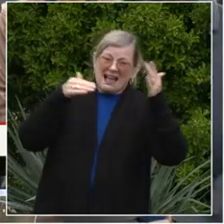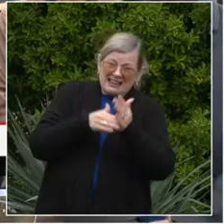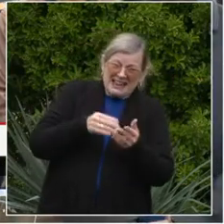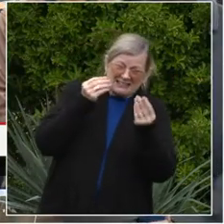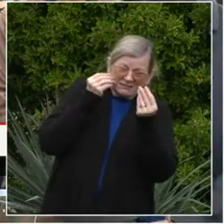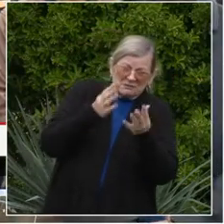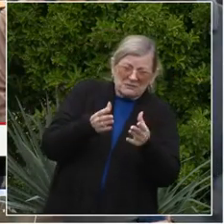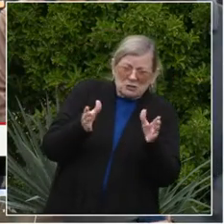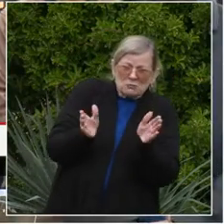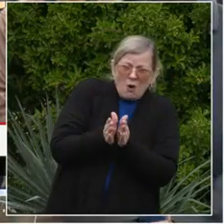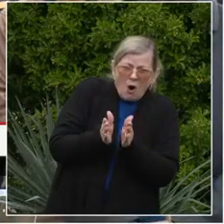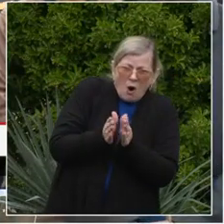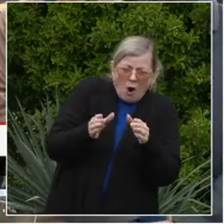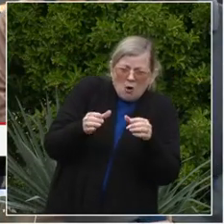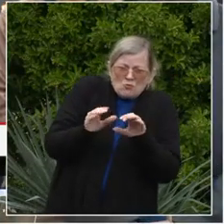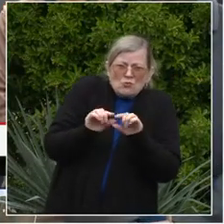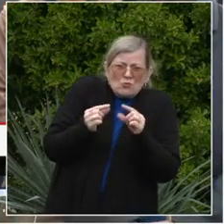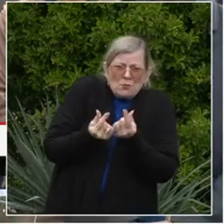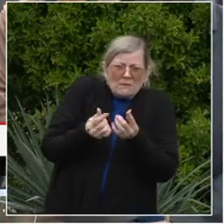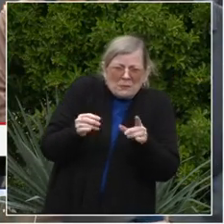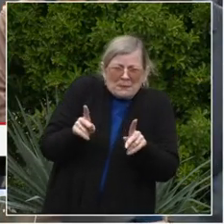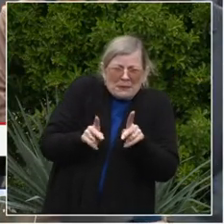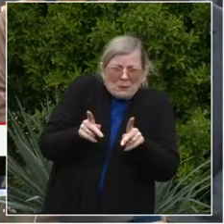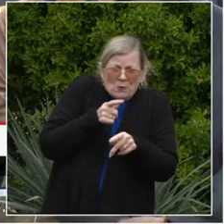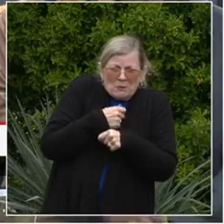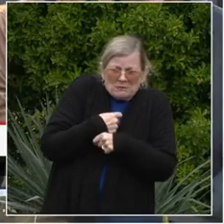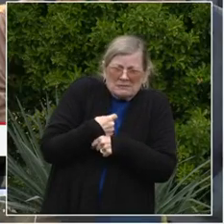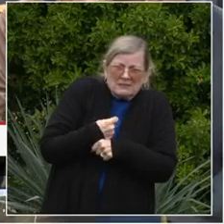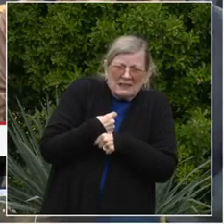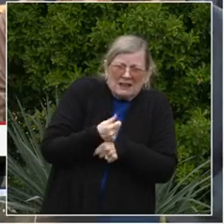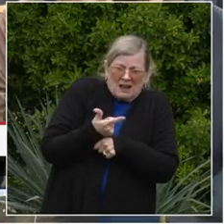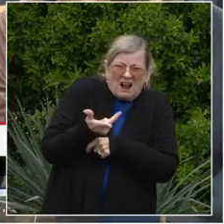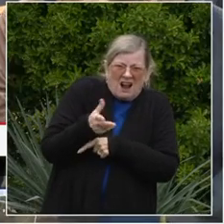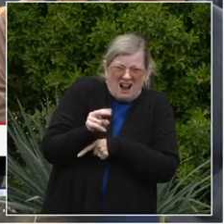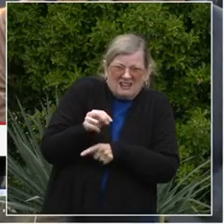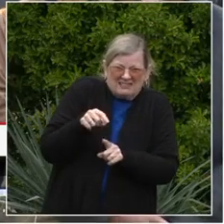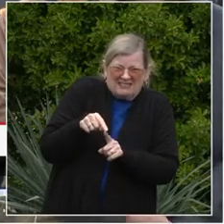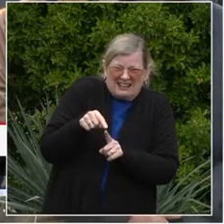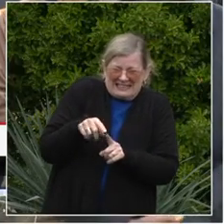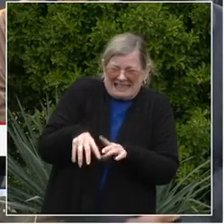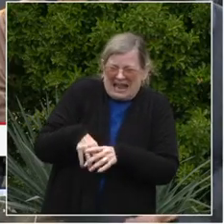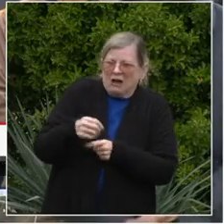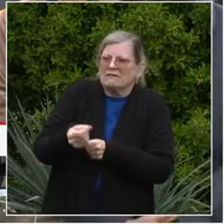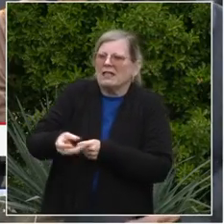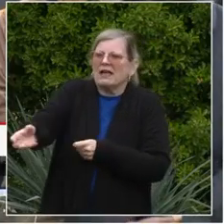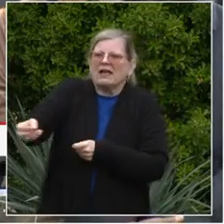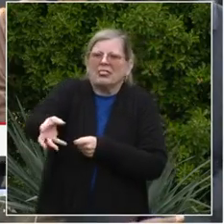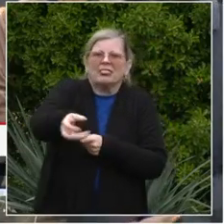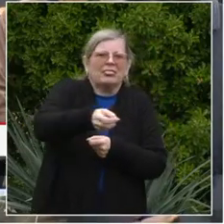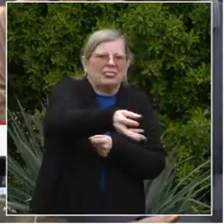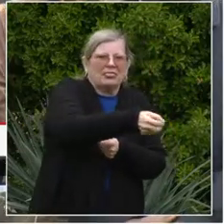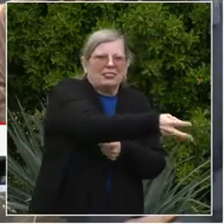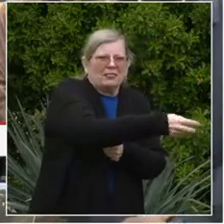talk about, and making sure that we get that firearm out of the hands of people who should not have them. Thank you for the question,